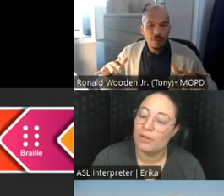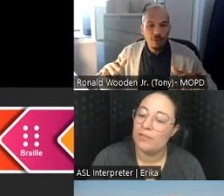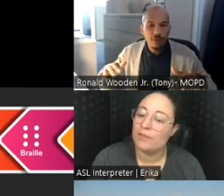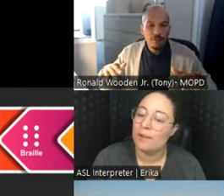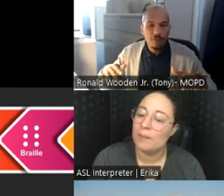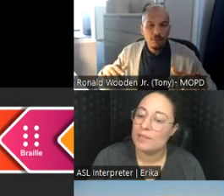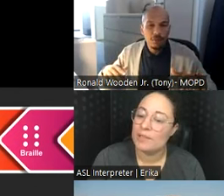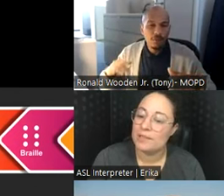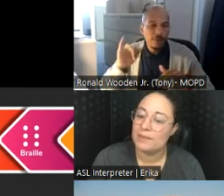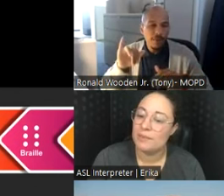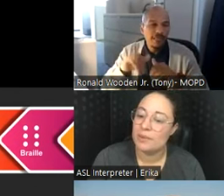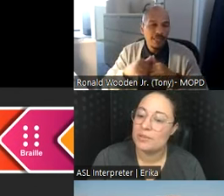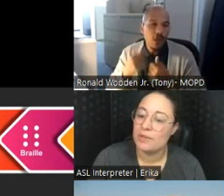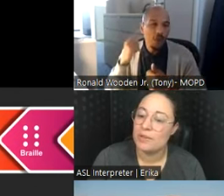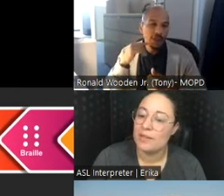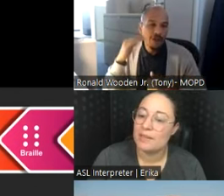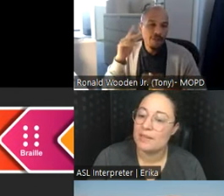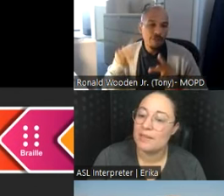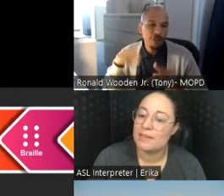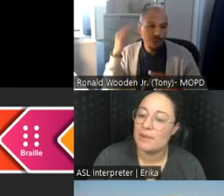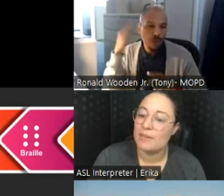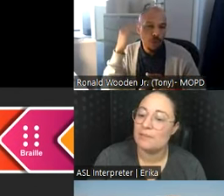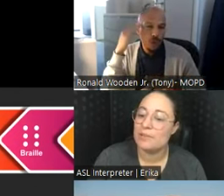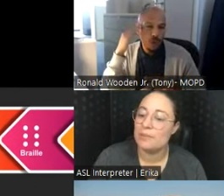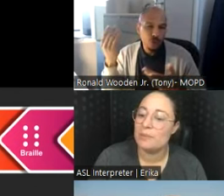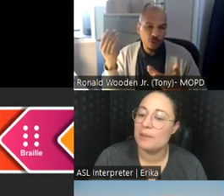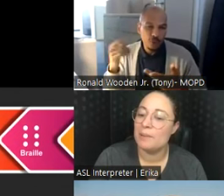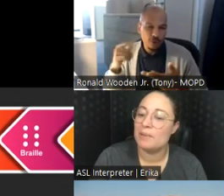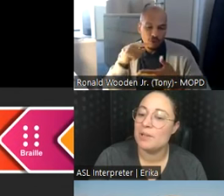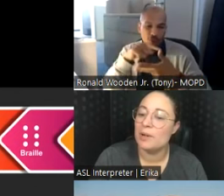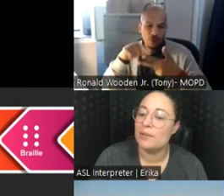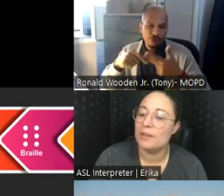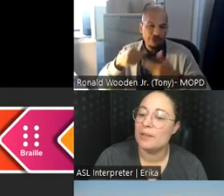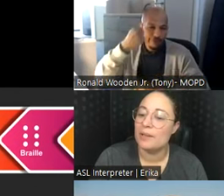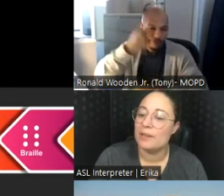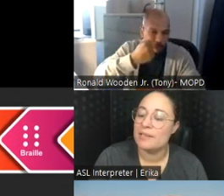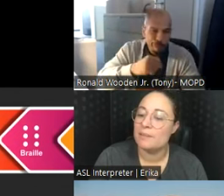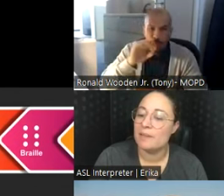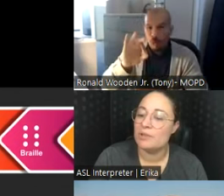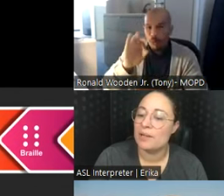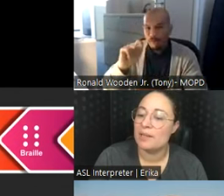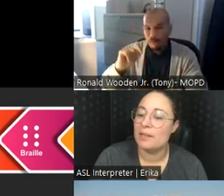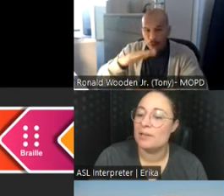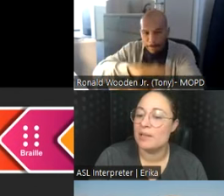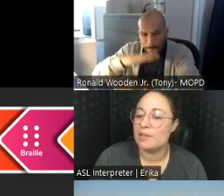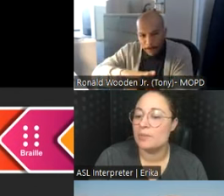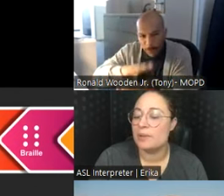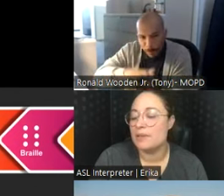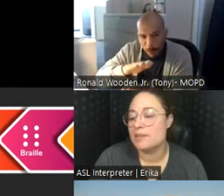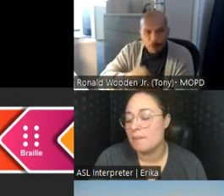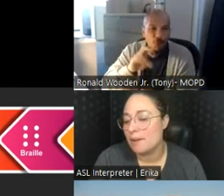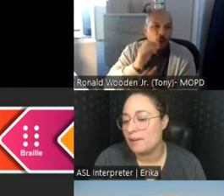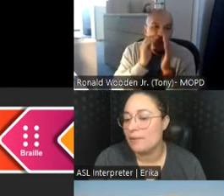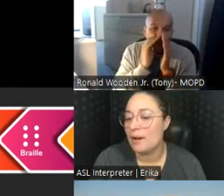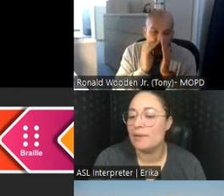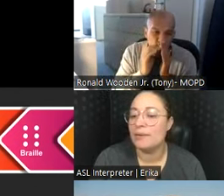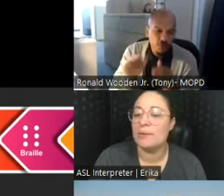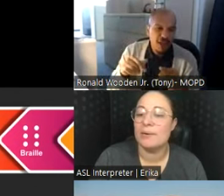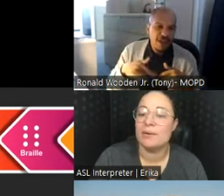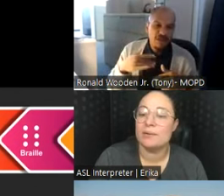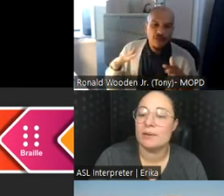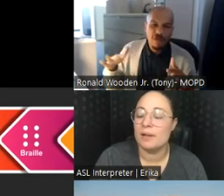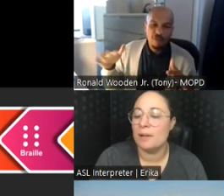You can feel the vibrations with those three things, and that's how a deaf person would be able to know that somebody's trying to get their attention with the stomping on the